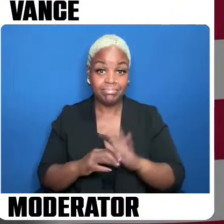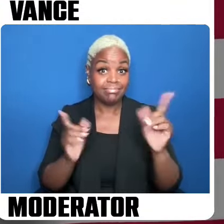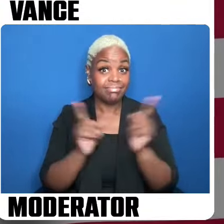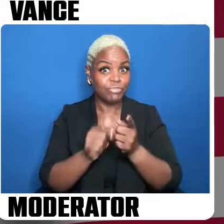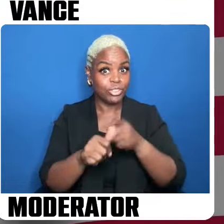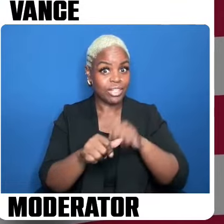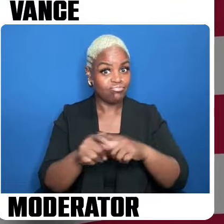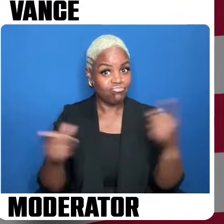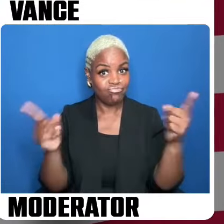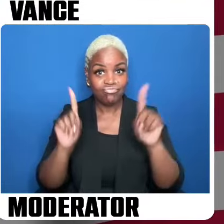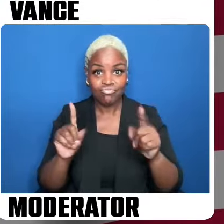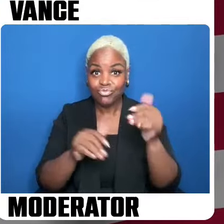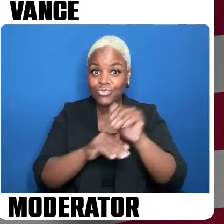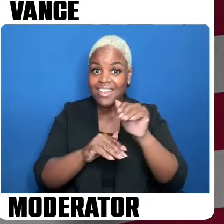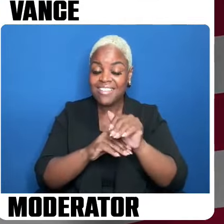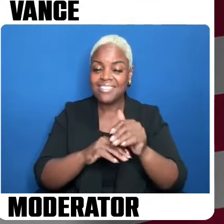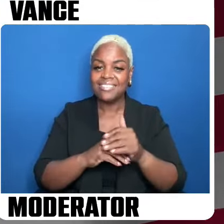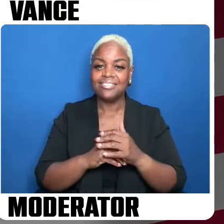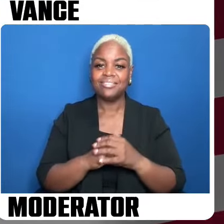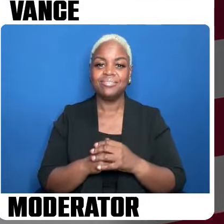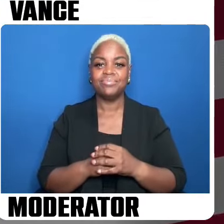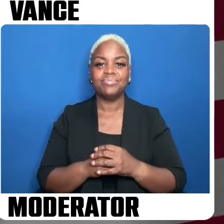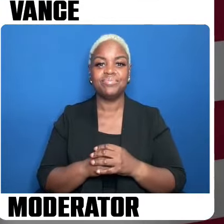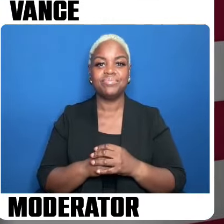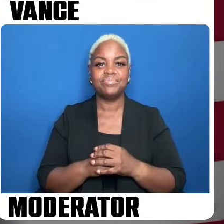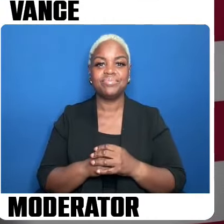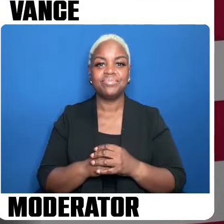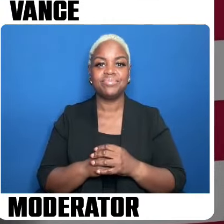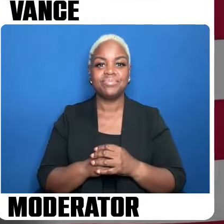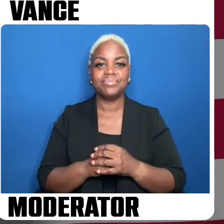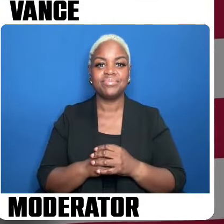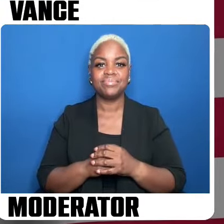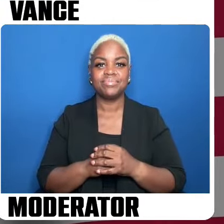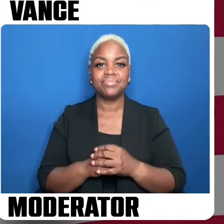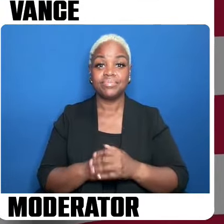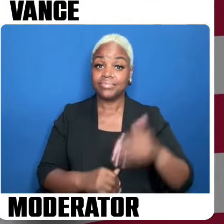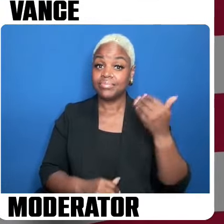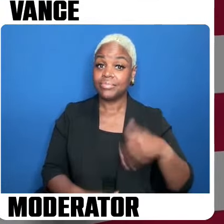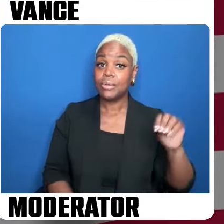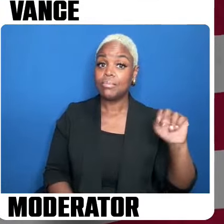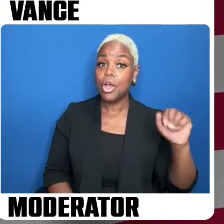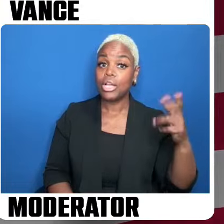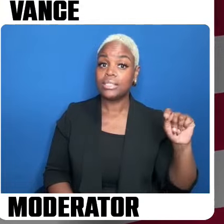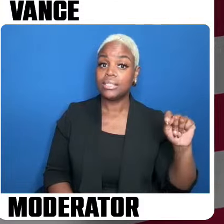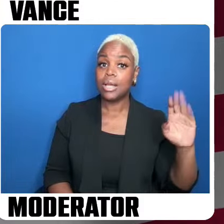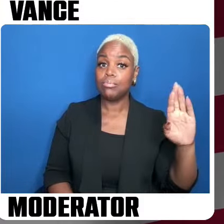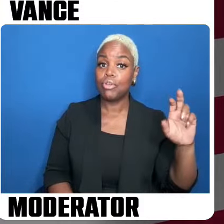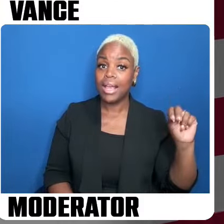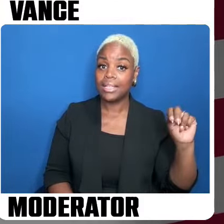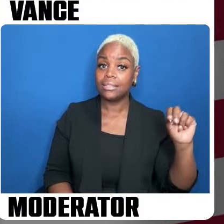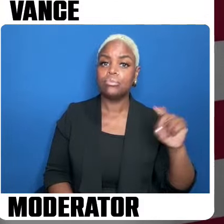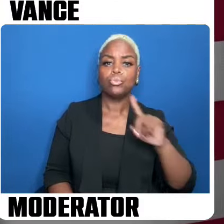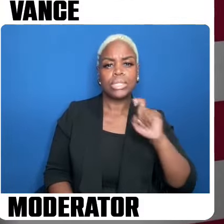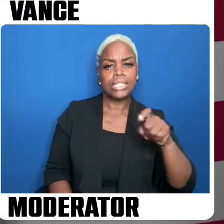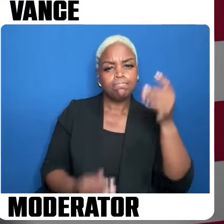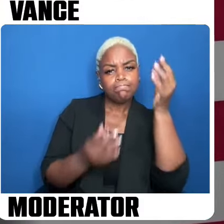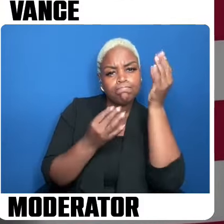I'm Margaret Brennan. In order to have a thoughtful and civil debate, these are the rules that both campaigns have agreed